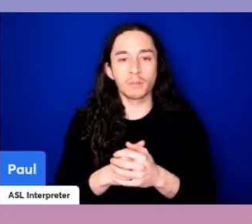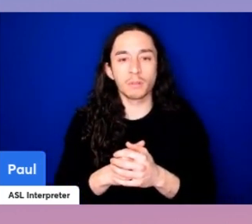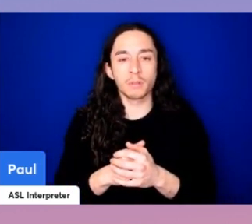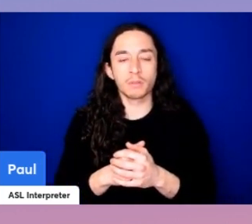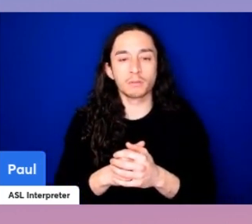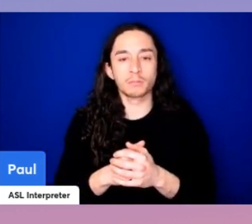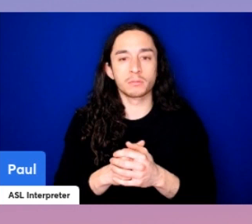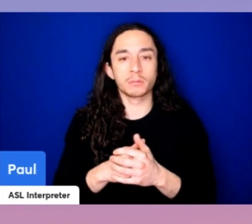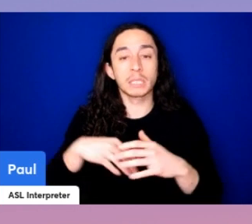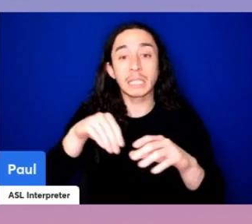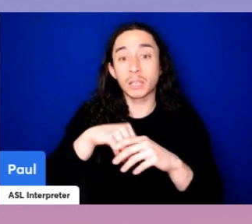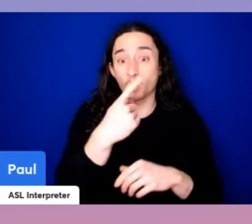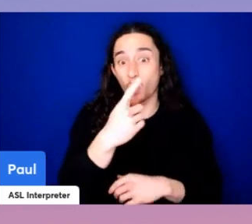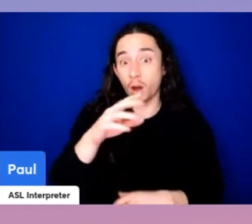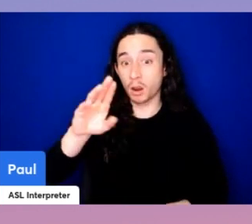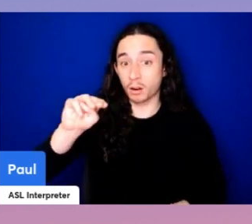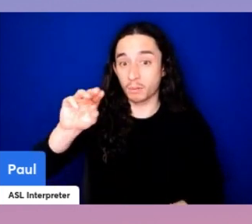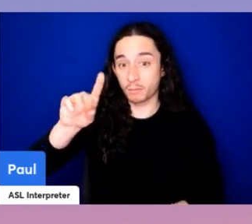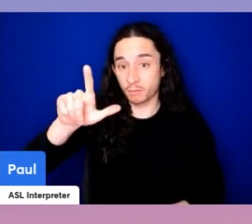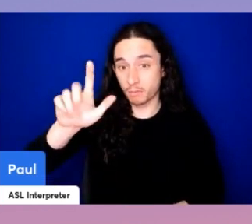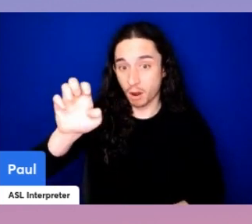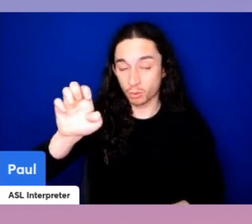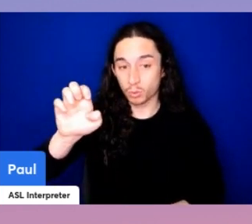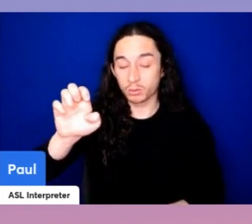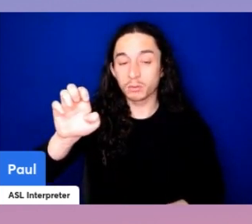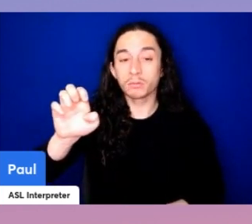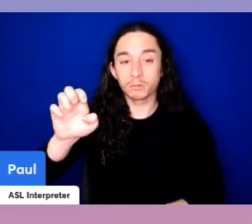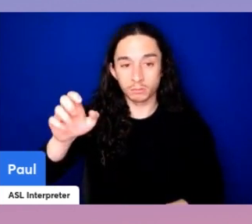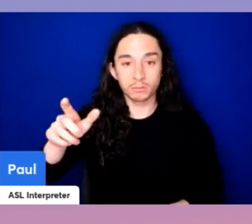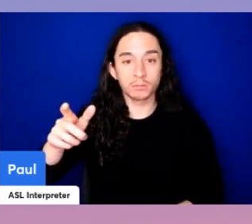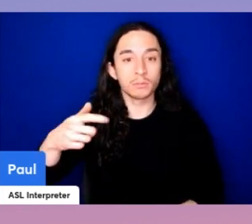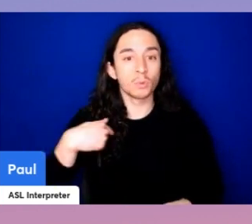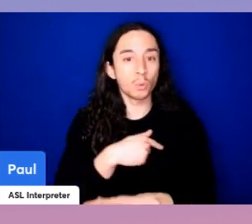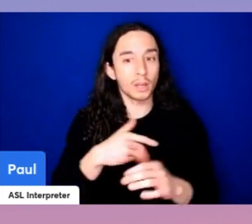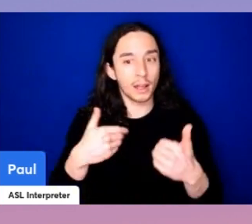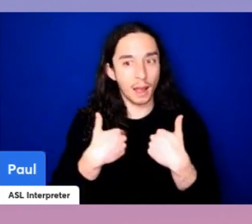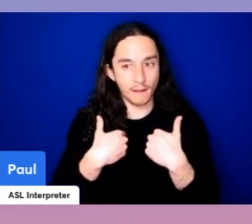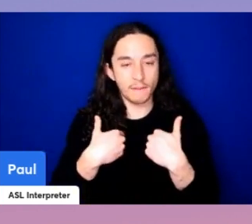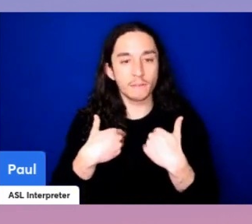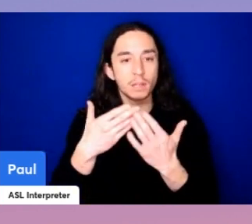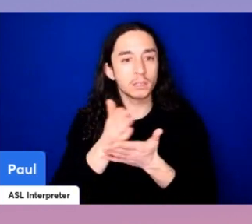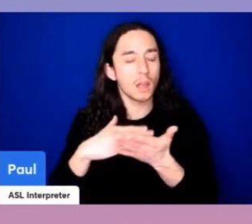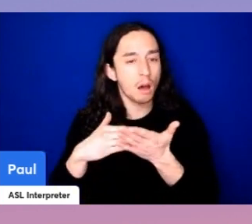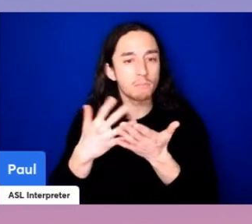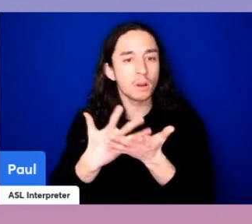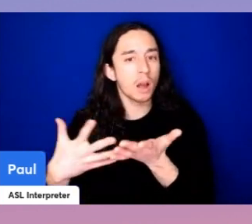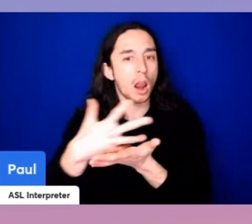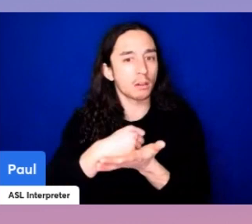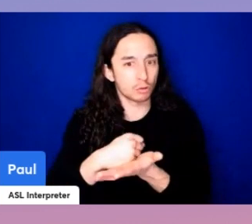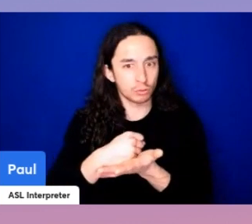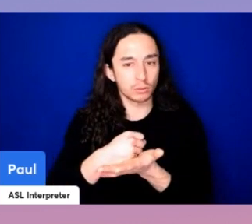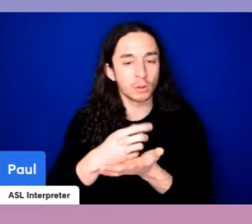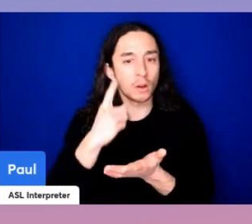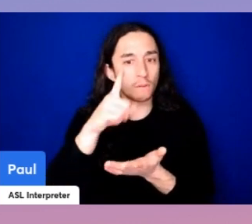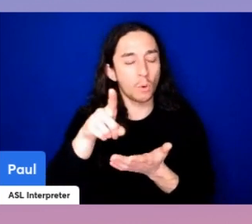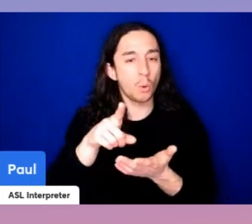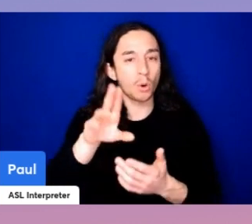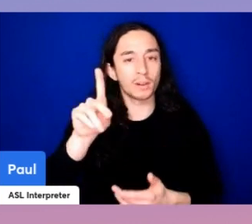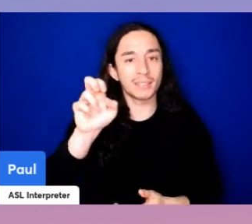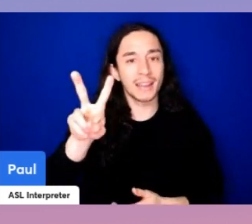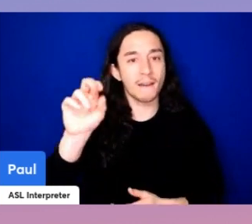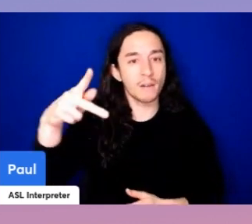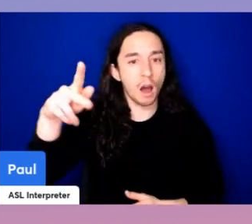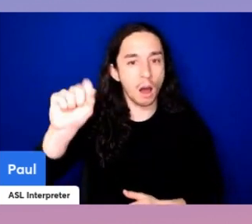In one module, usually have some collection for Terraform files